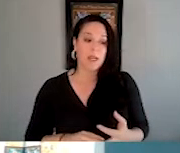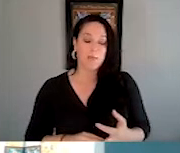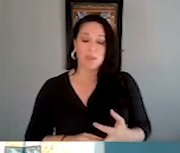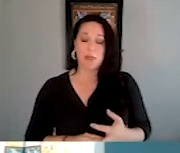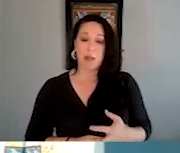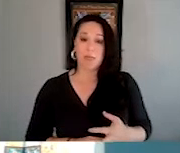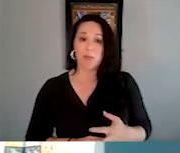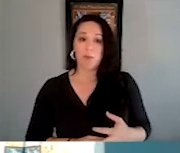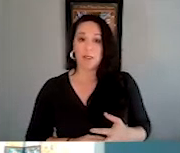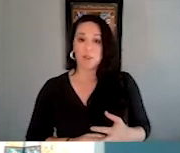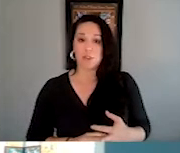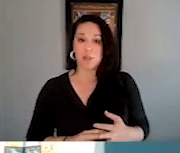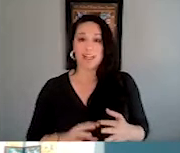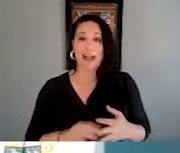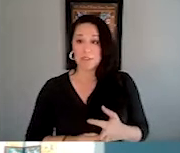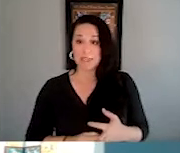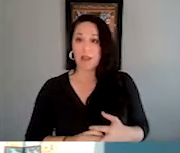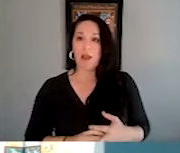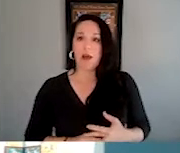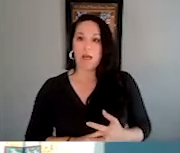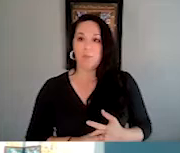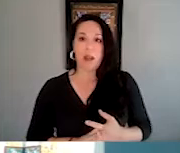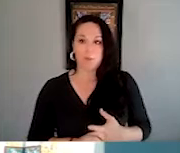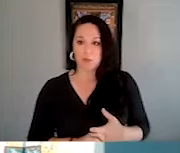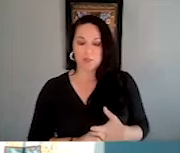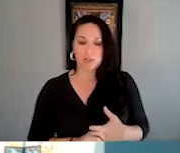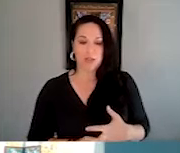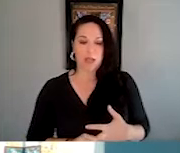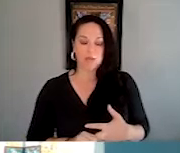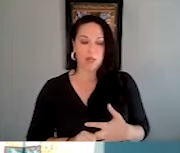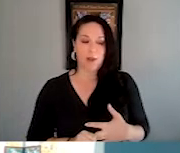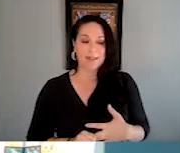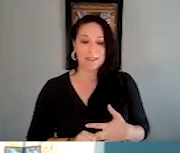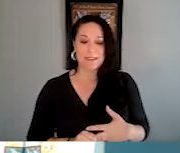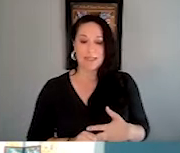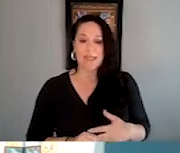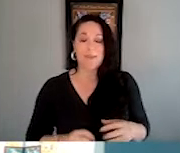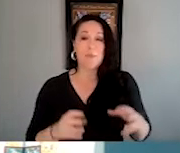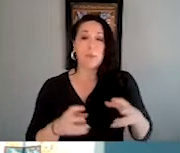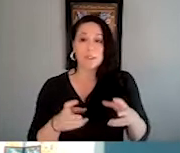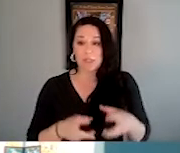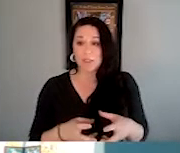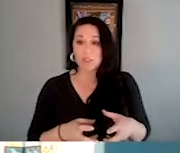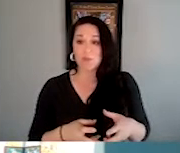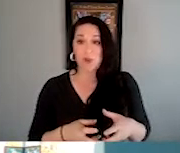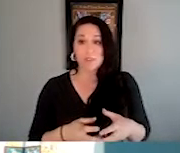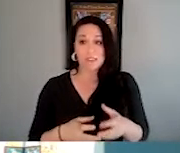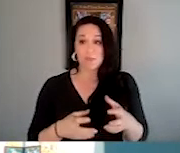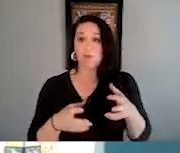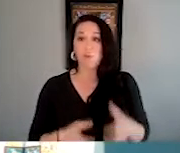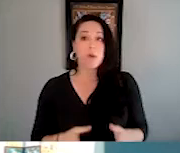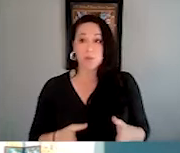did. We were able to bring in our medical professionals, start counseling on proper prescription drug practices, even building relationships